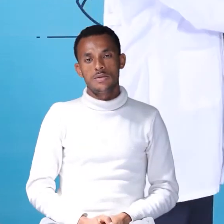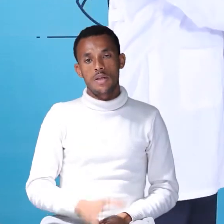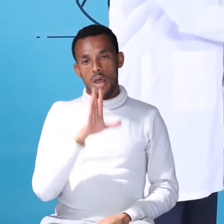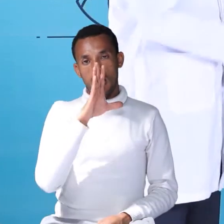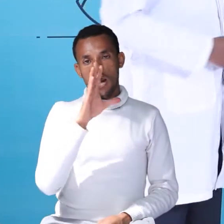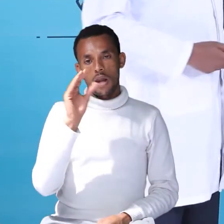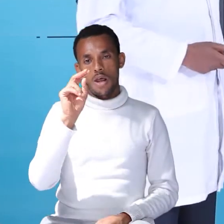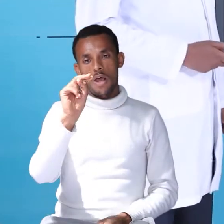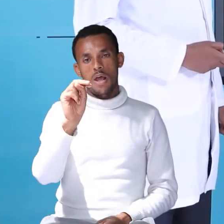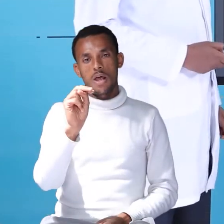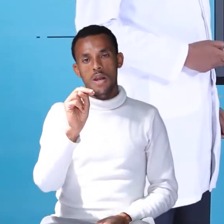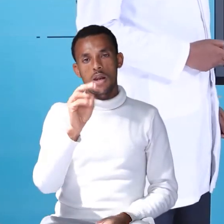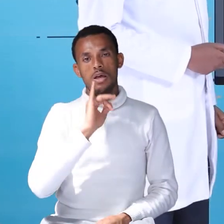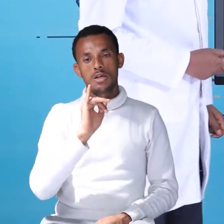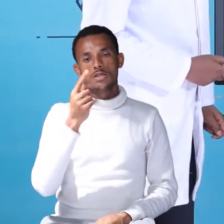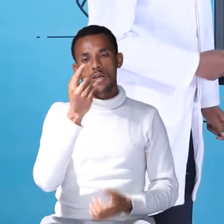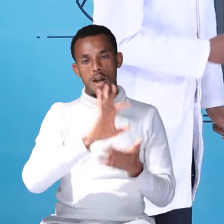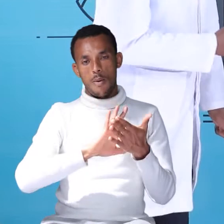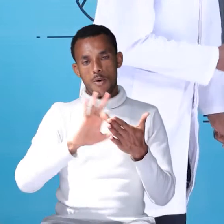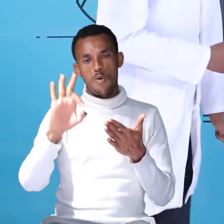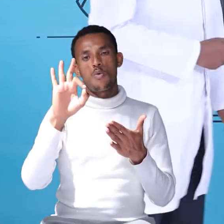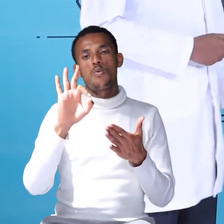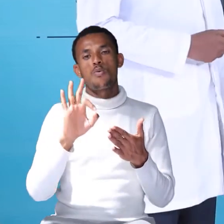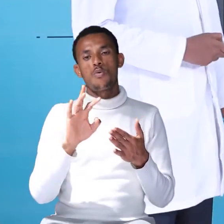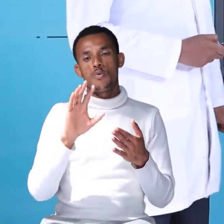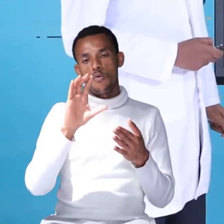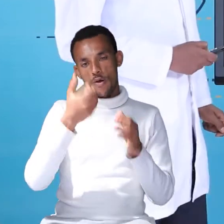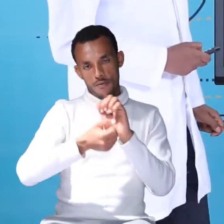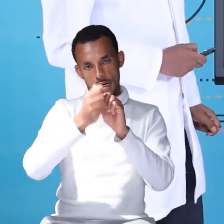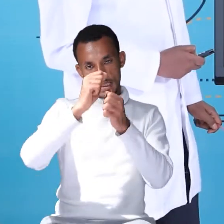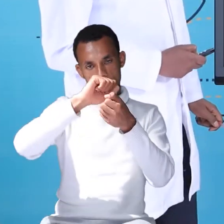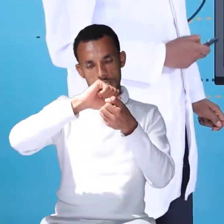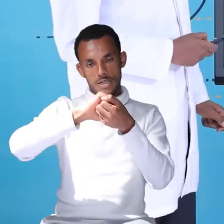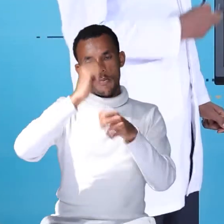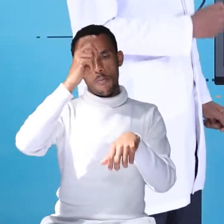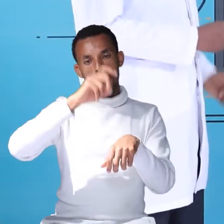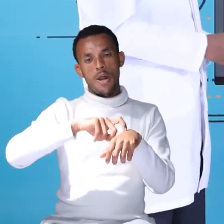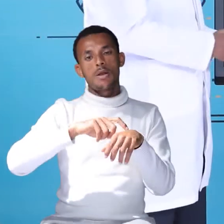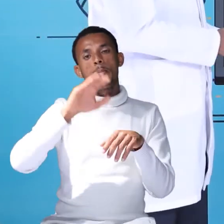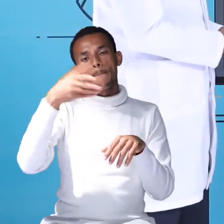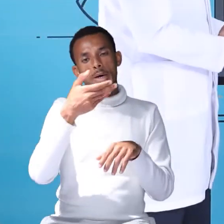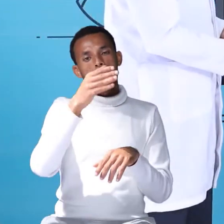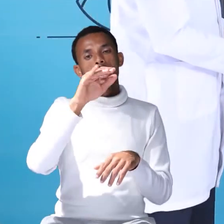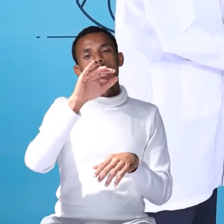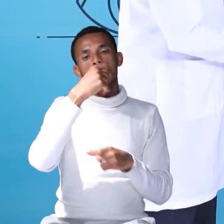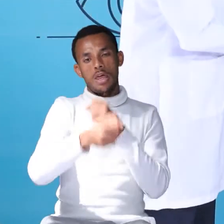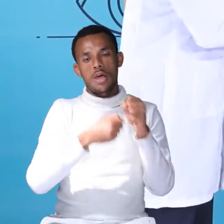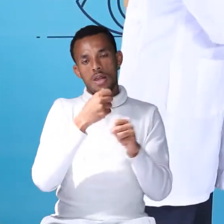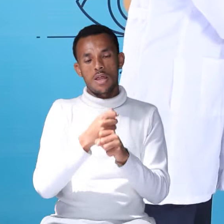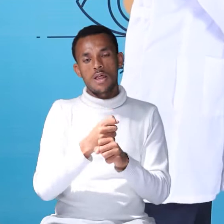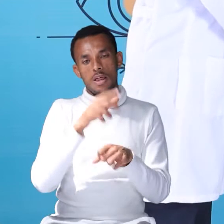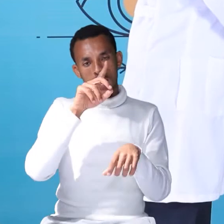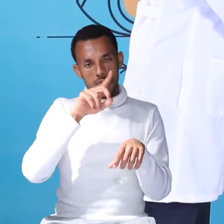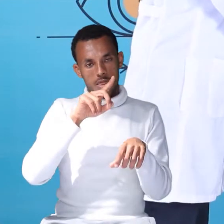And N is the number of conversion periods per year it will be. By the way,